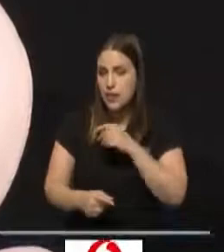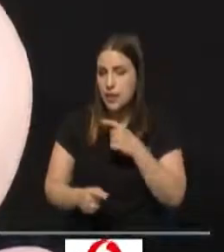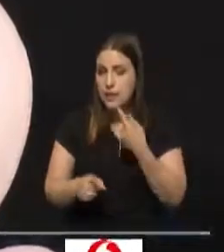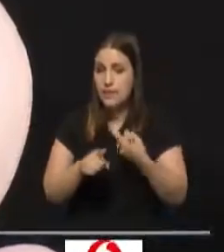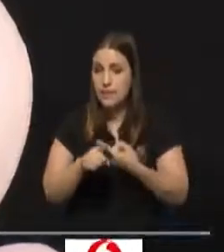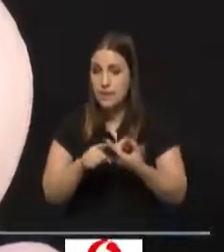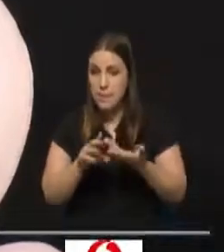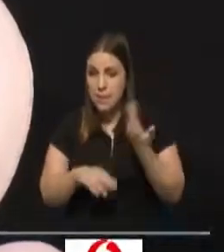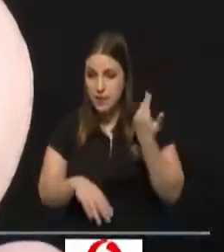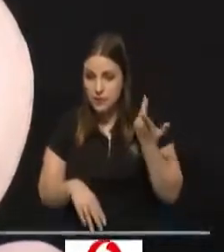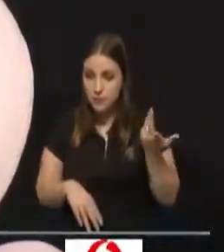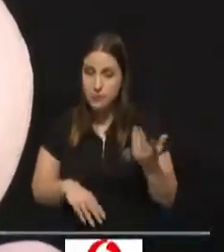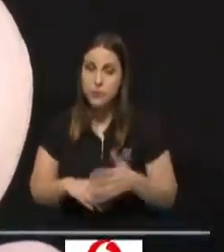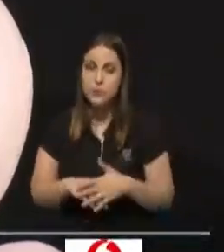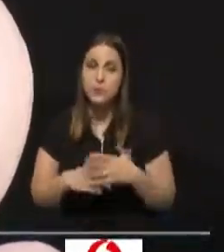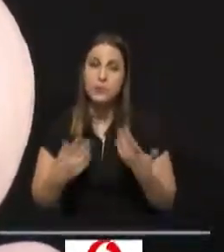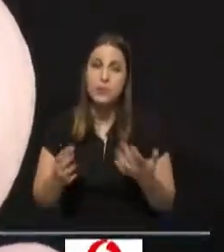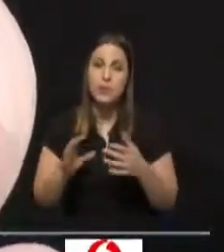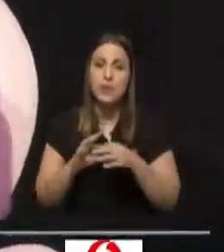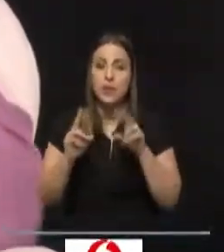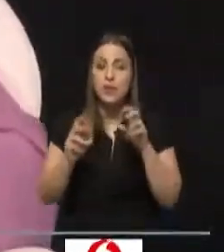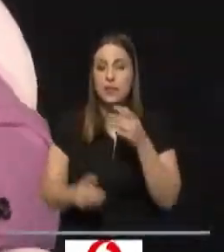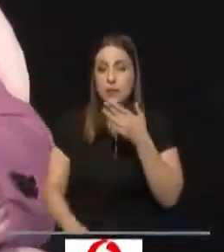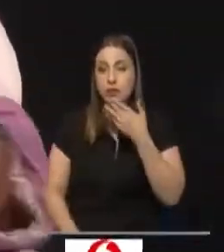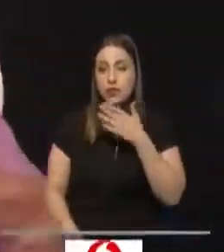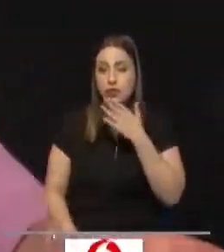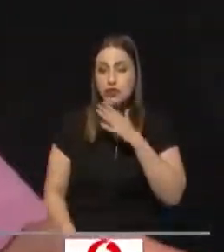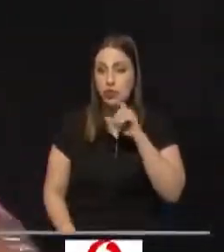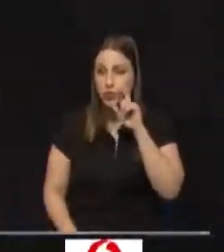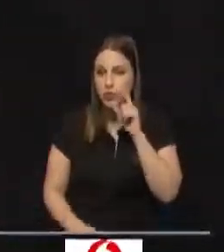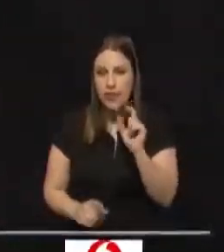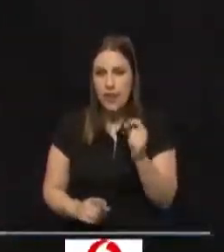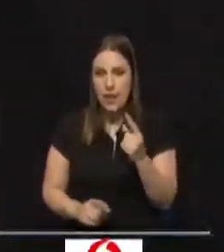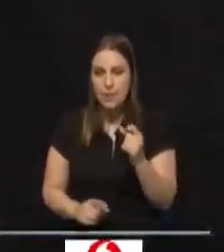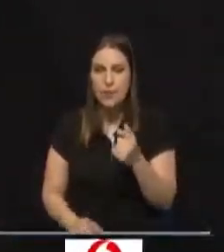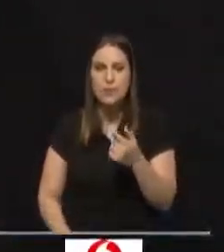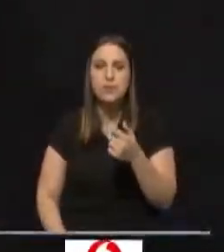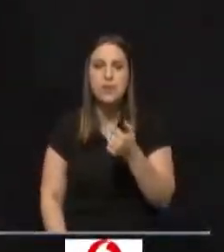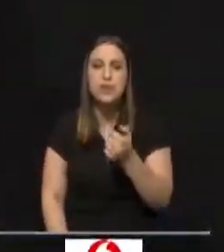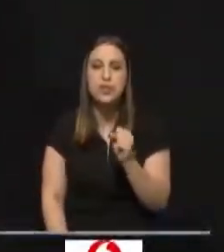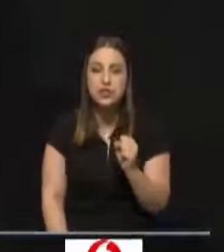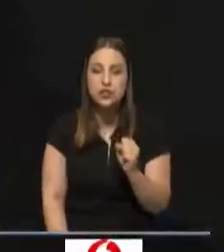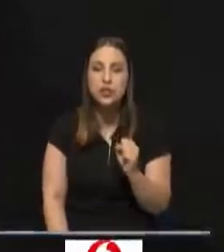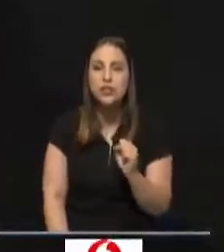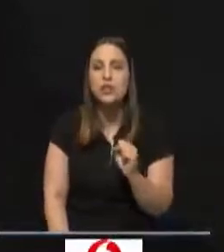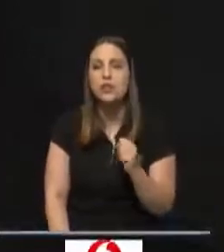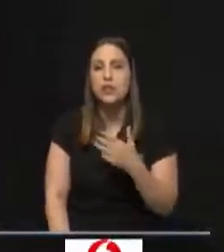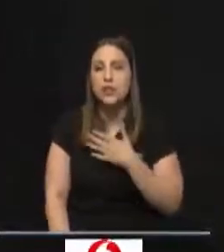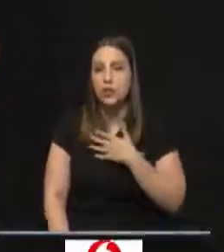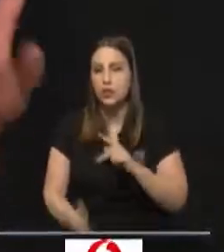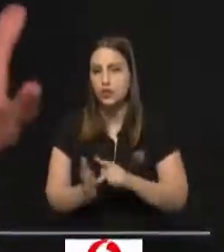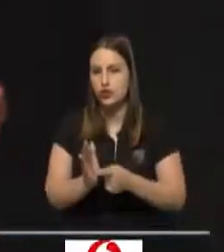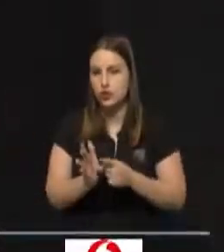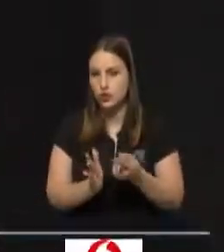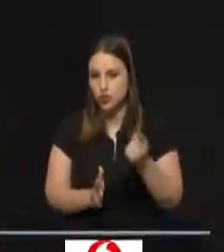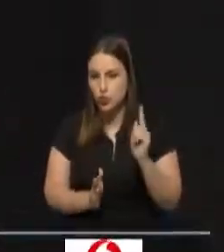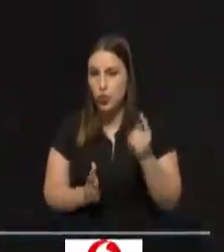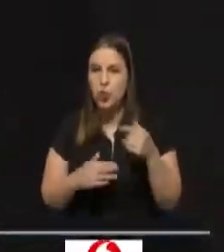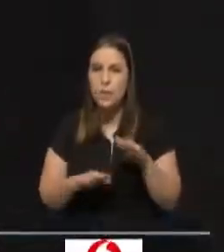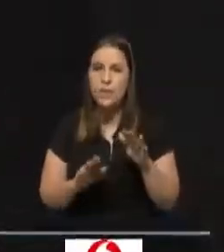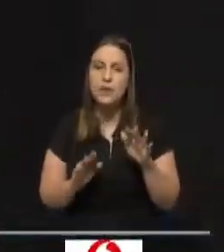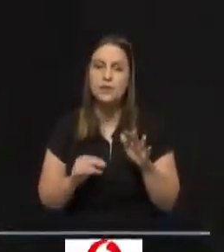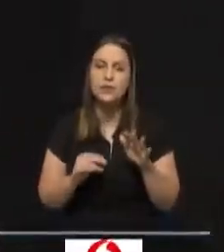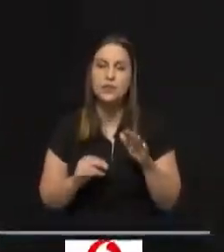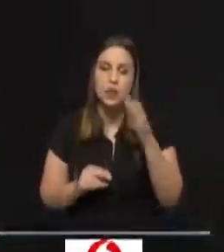evolve in terms of wages and activity, in terms of sustainability. 5G, I'm not an